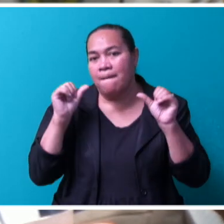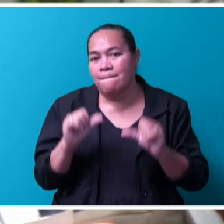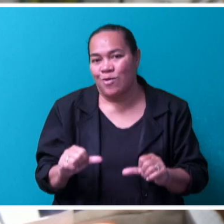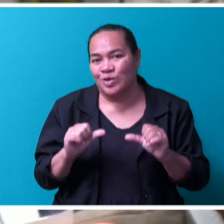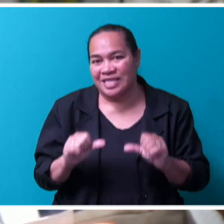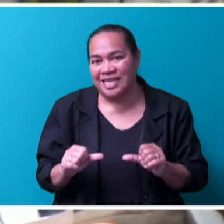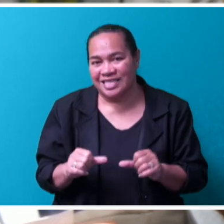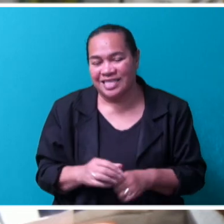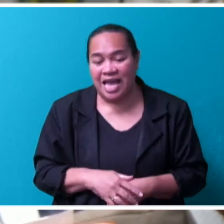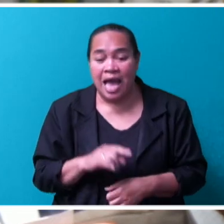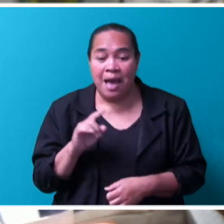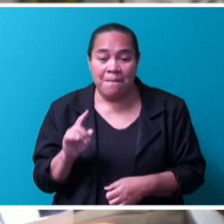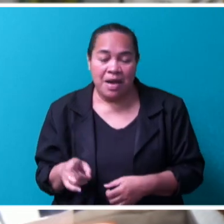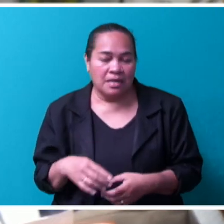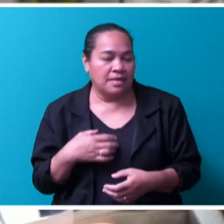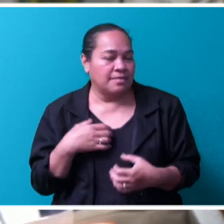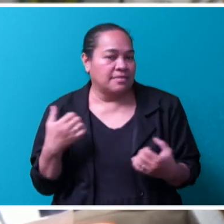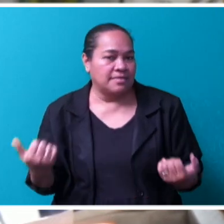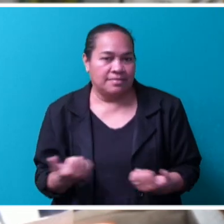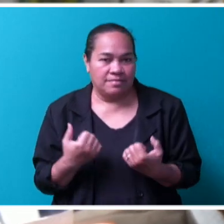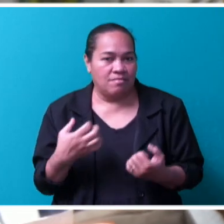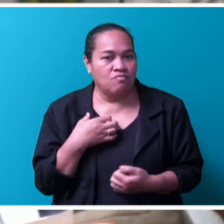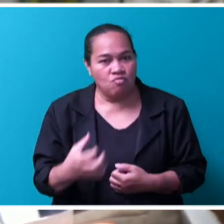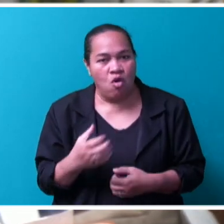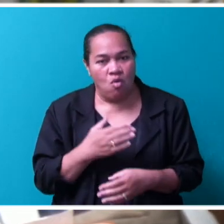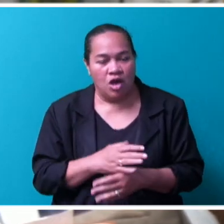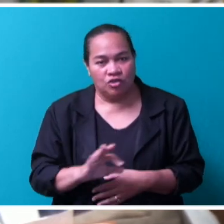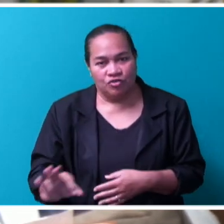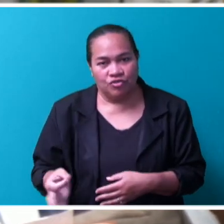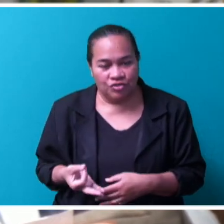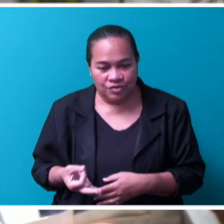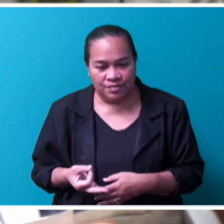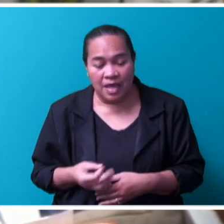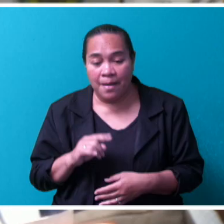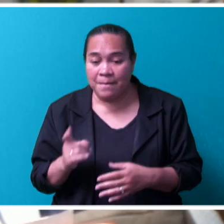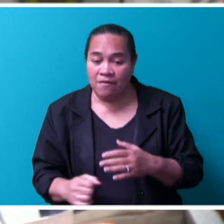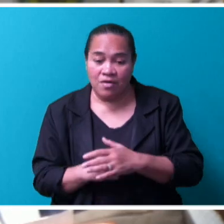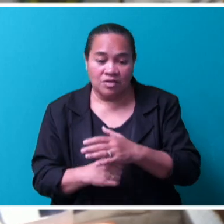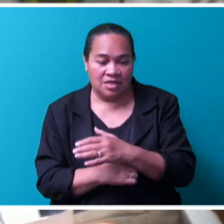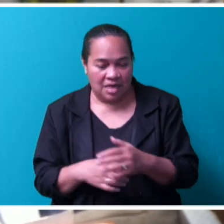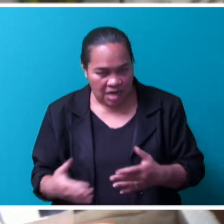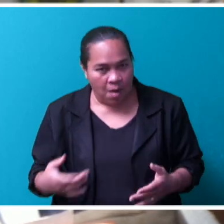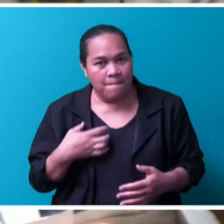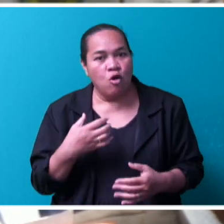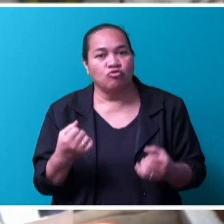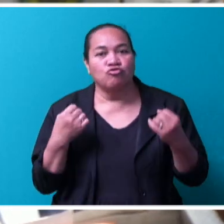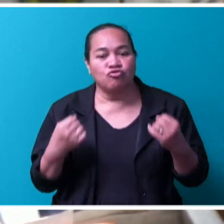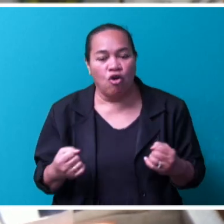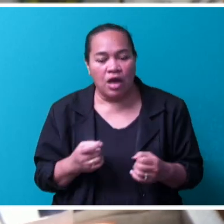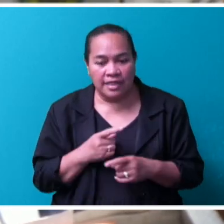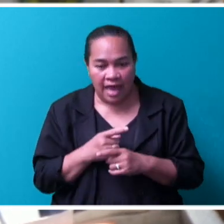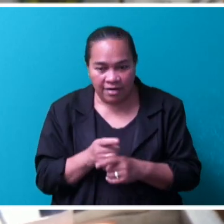Much remains to be done. However, the foundation is stronger, the direction is